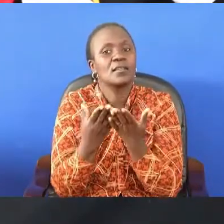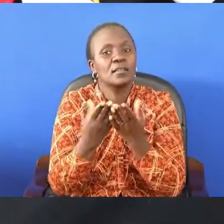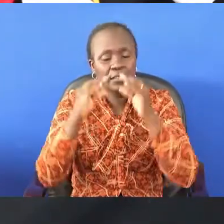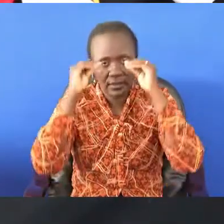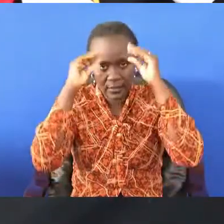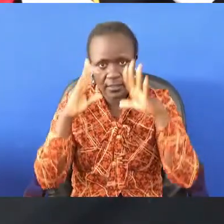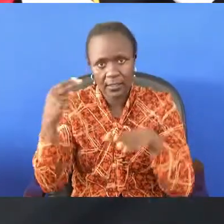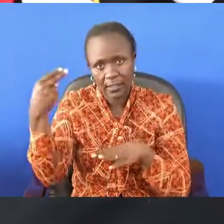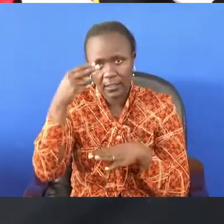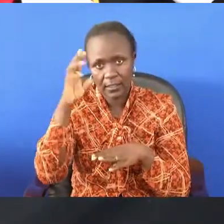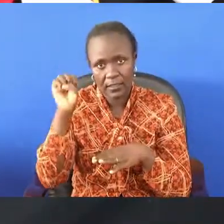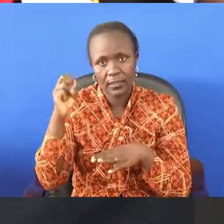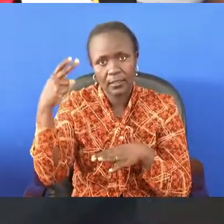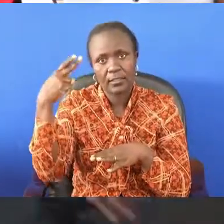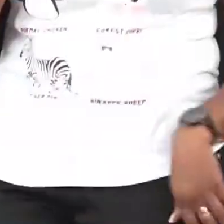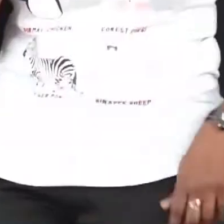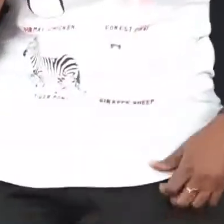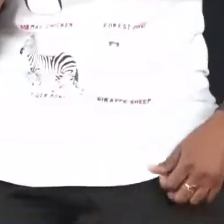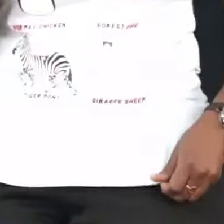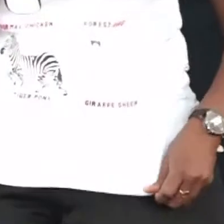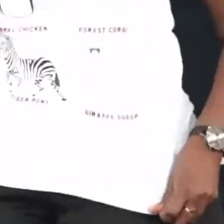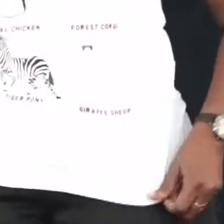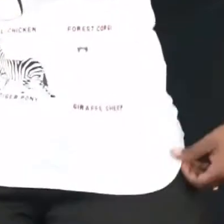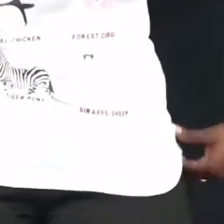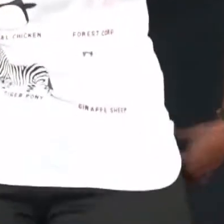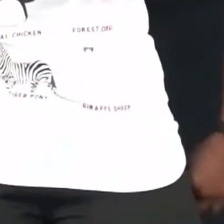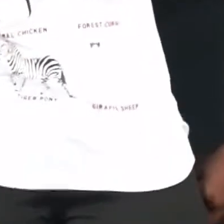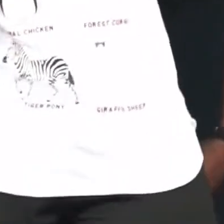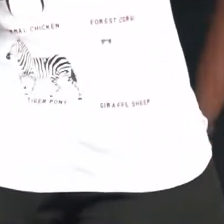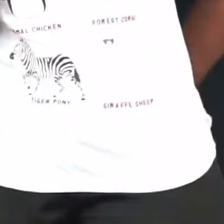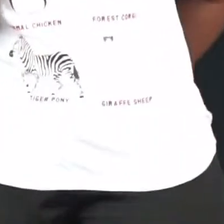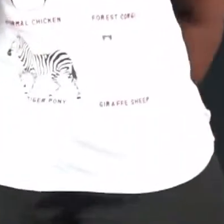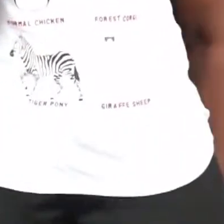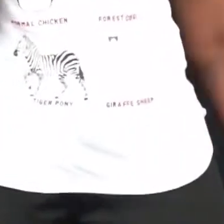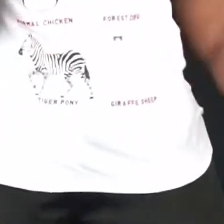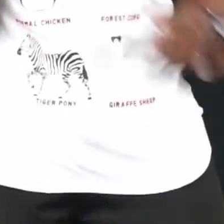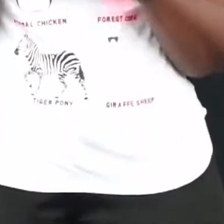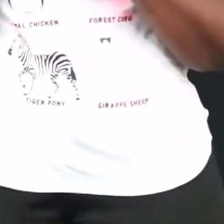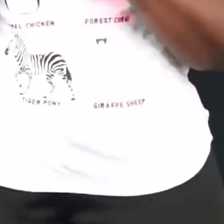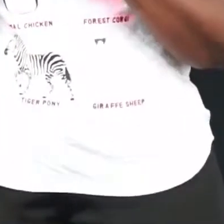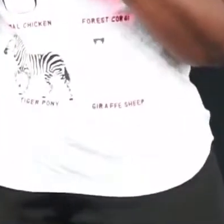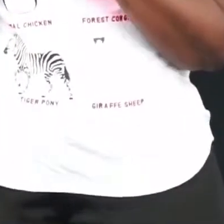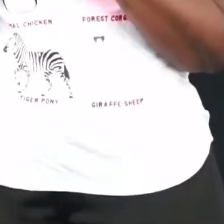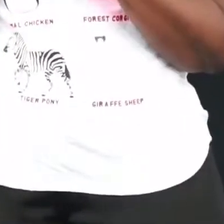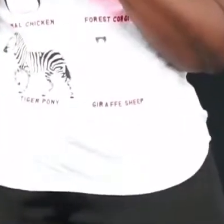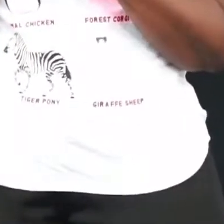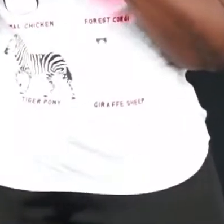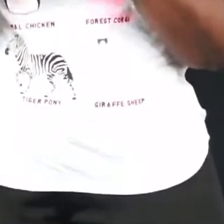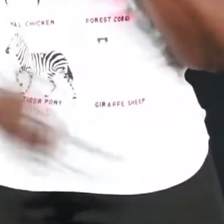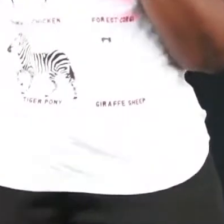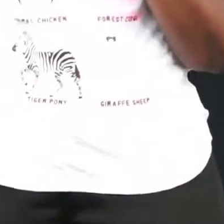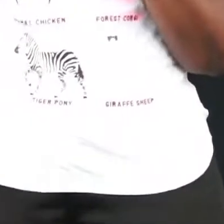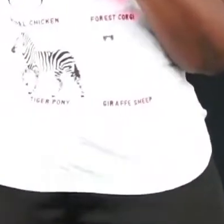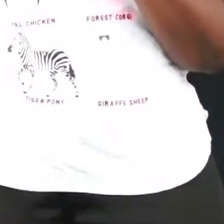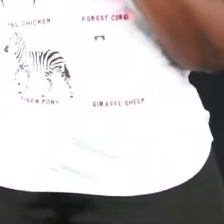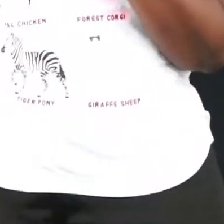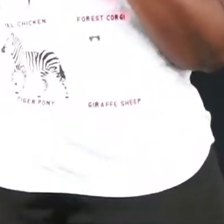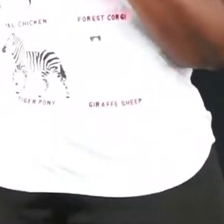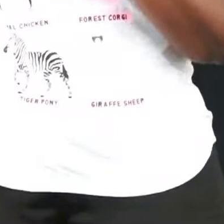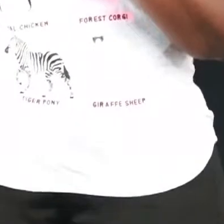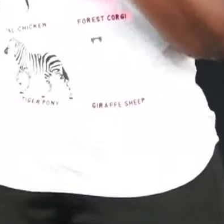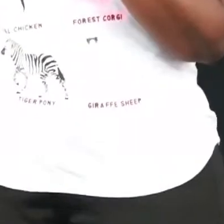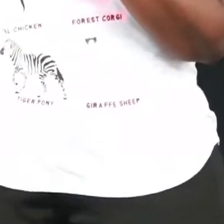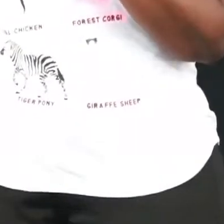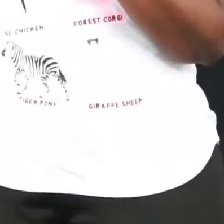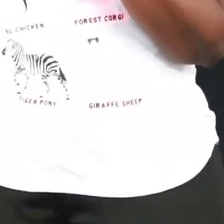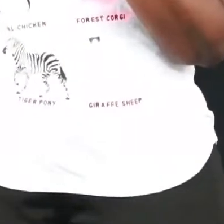Teacher Helen to conclude for us. All right. That was a very great story. And we want to